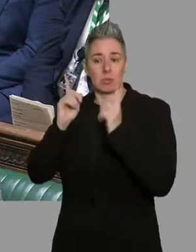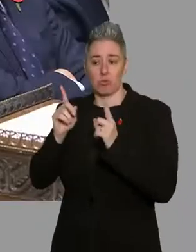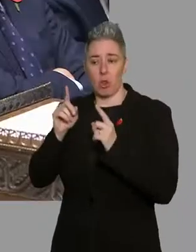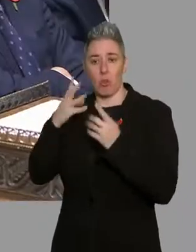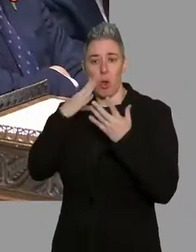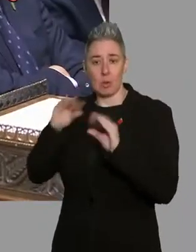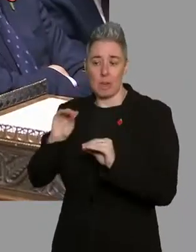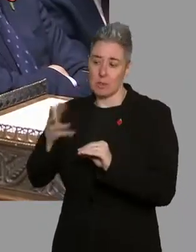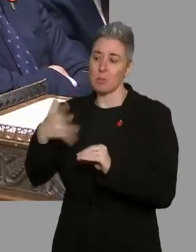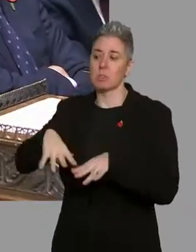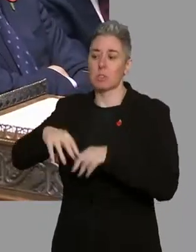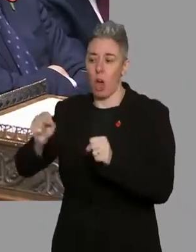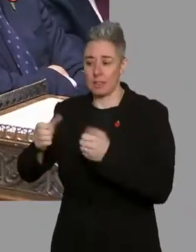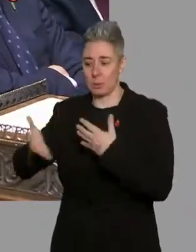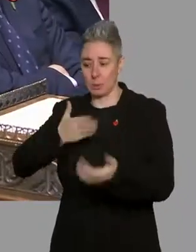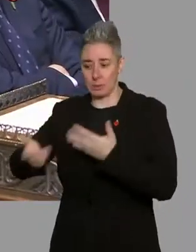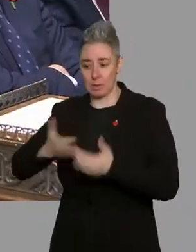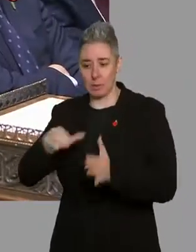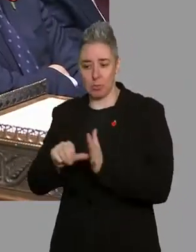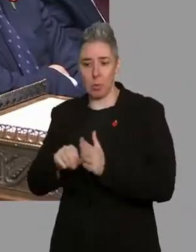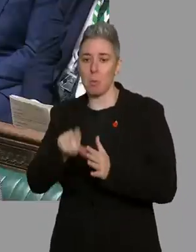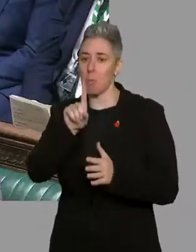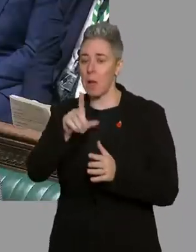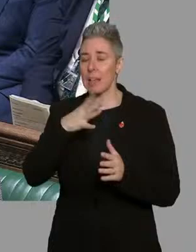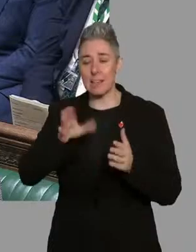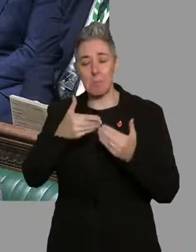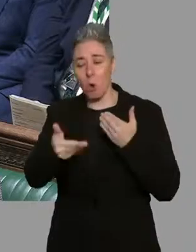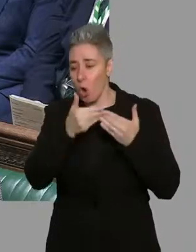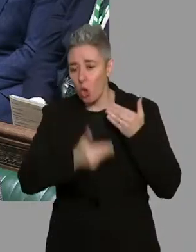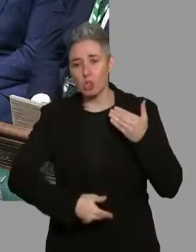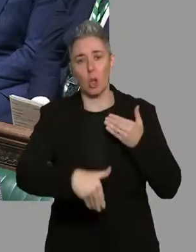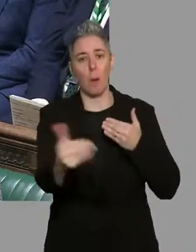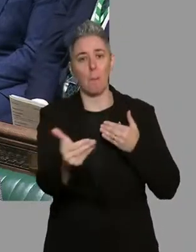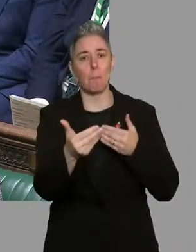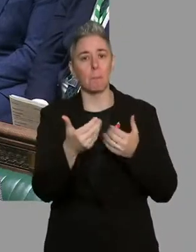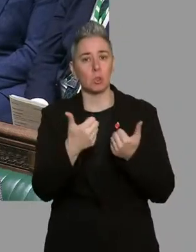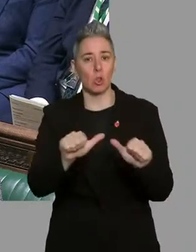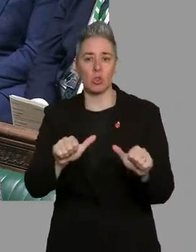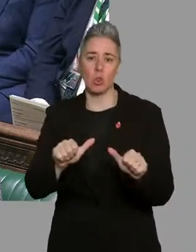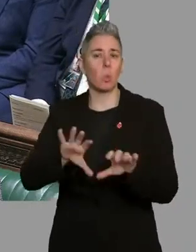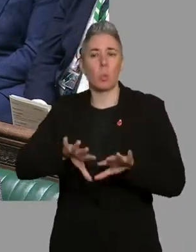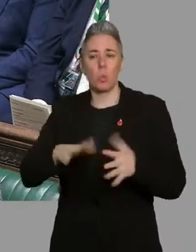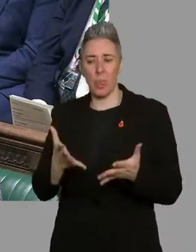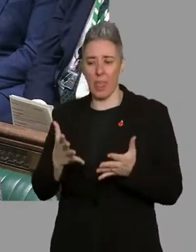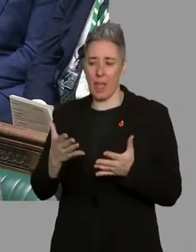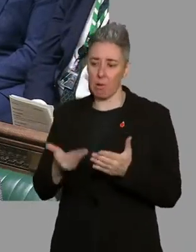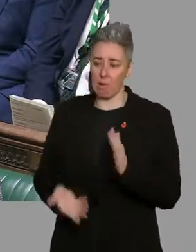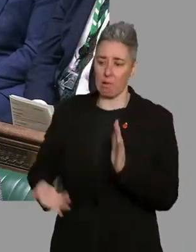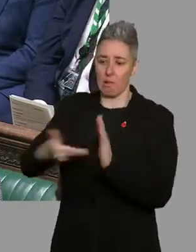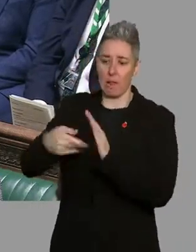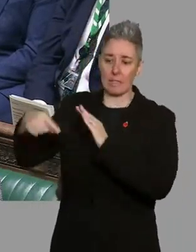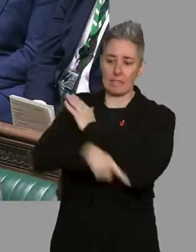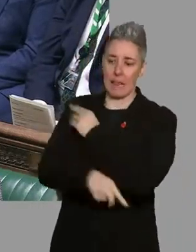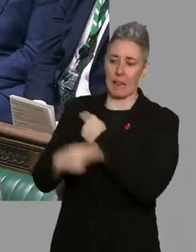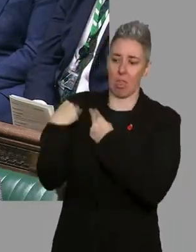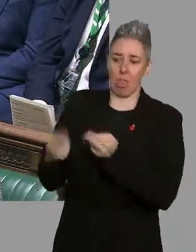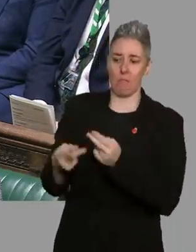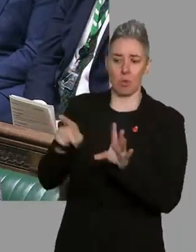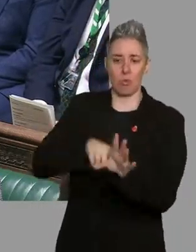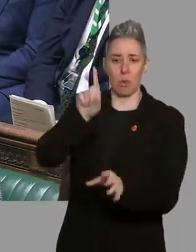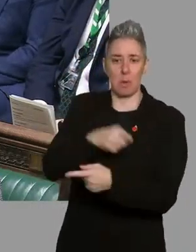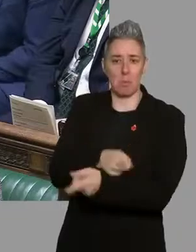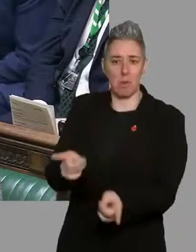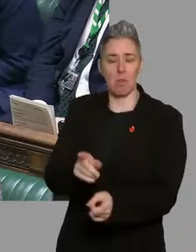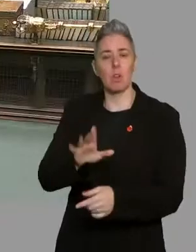on our young people. So can my right honourable friend say how we can move to fix the foundations of higher education as we